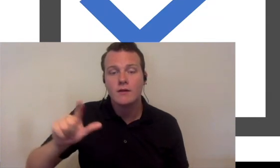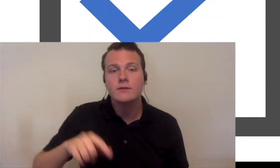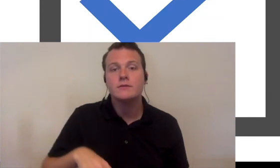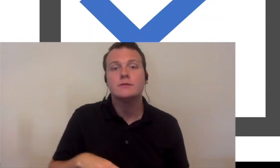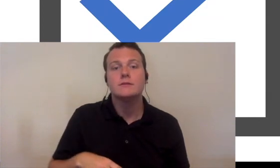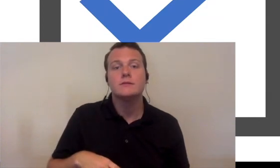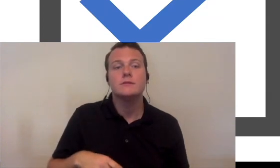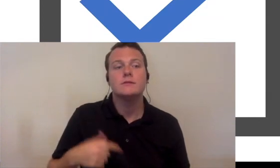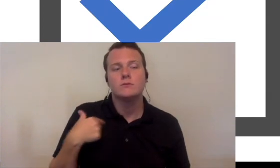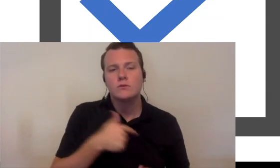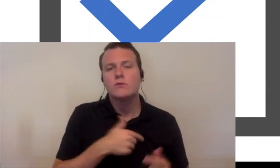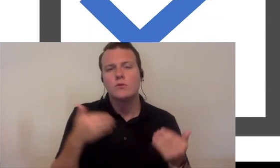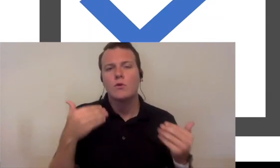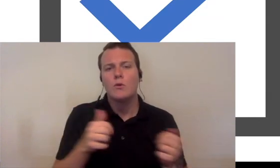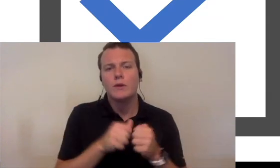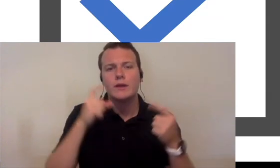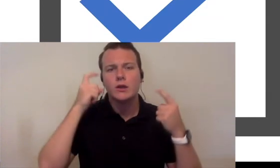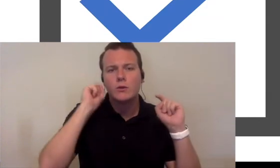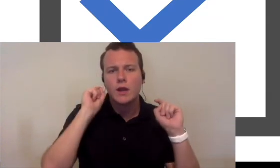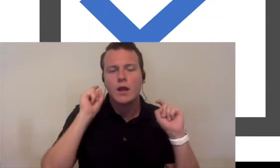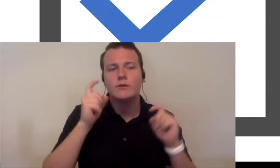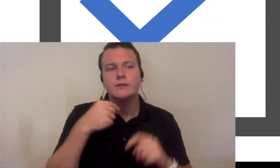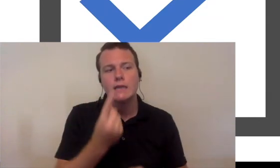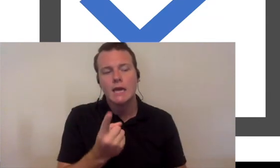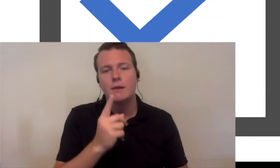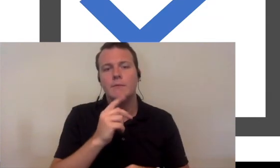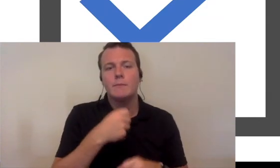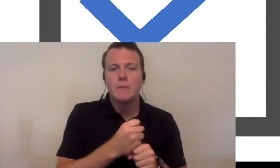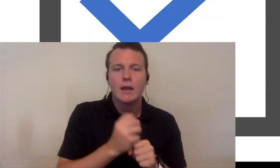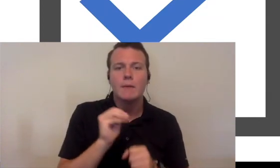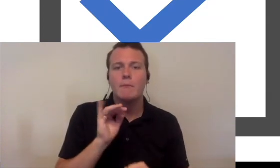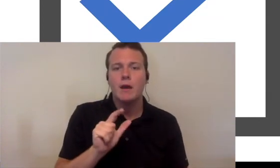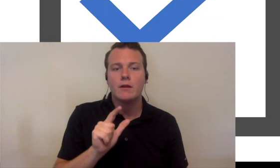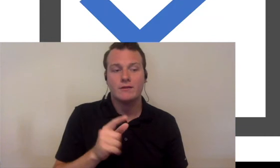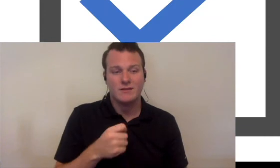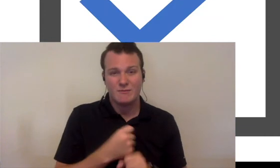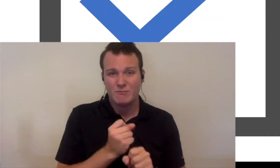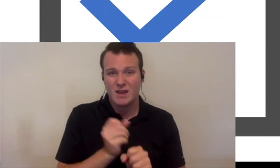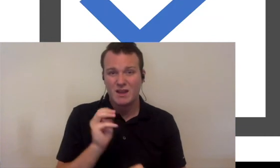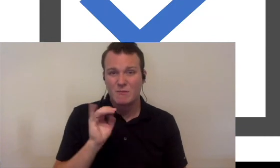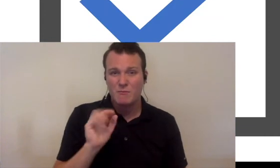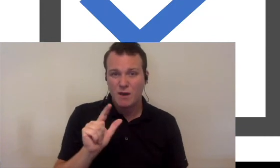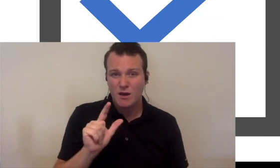them with hearing aids. And you tell them the make and model. Make and model of hearing aids doesn't tell them a